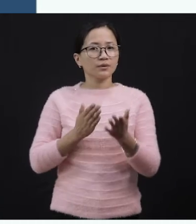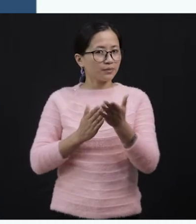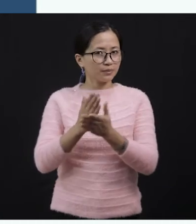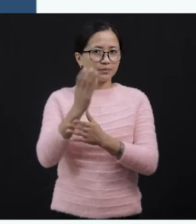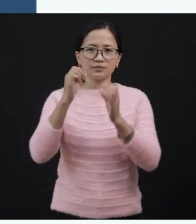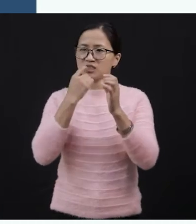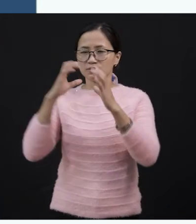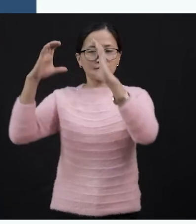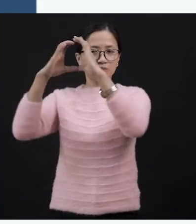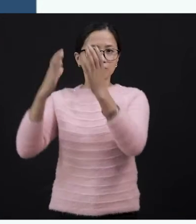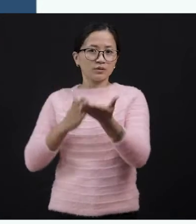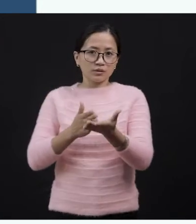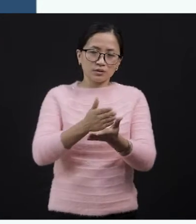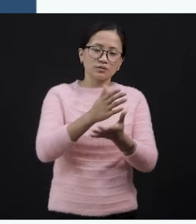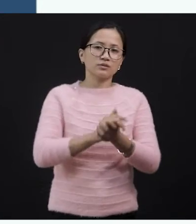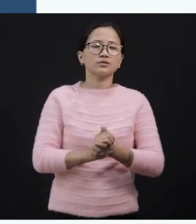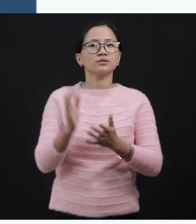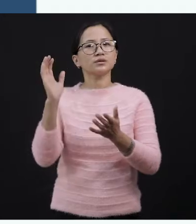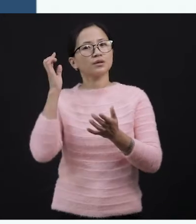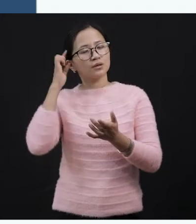the shadow of the earth.